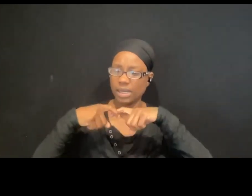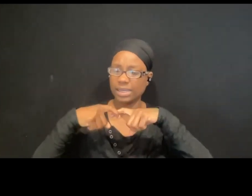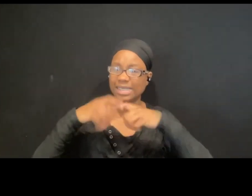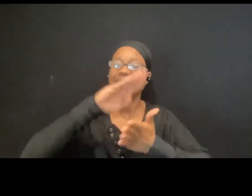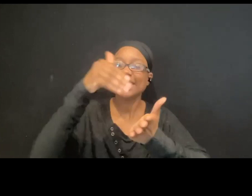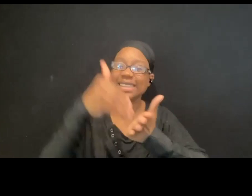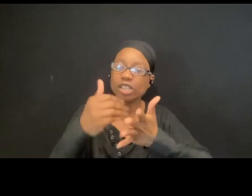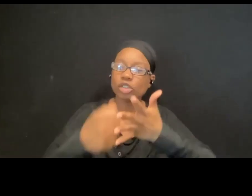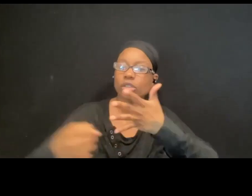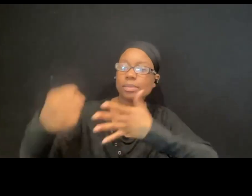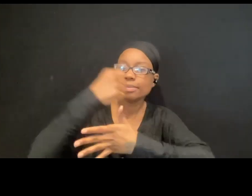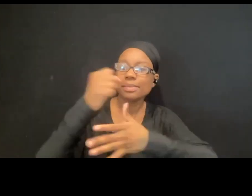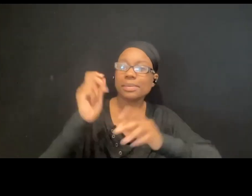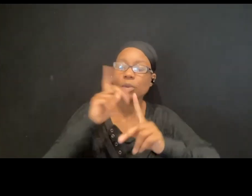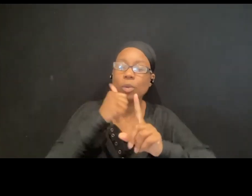impacted.